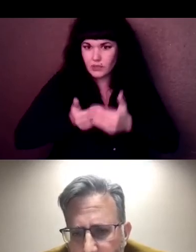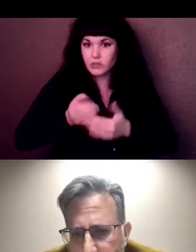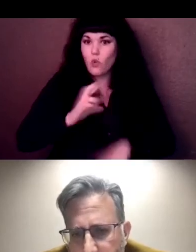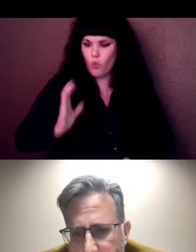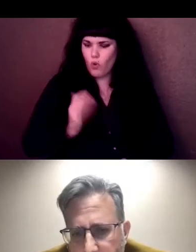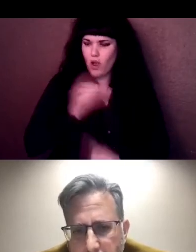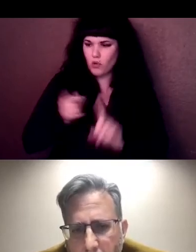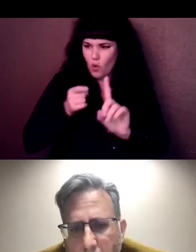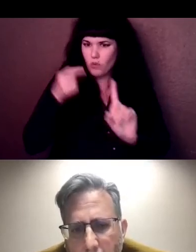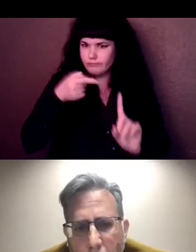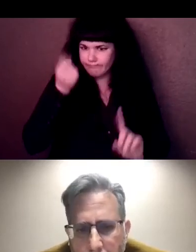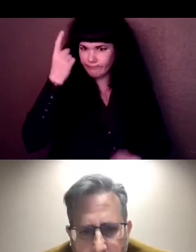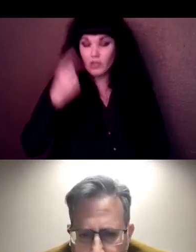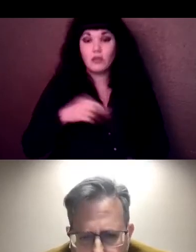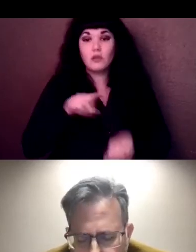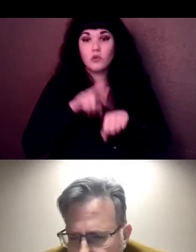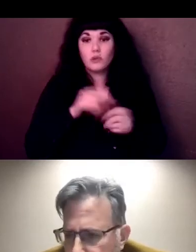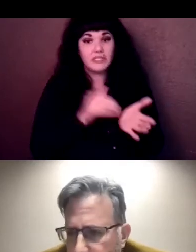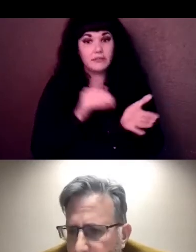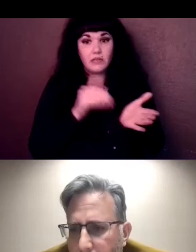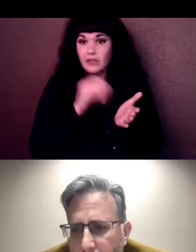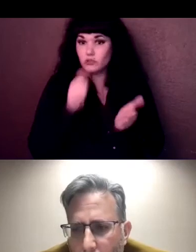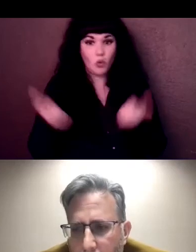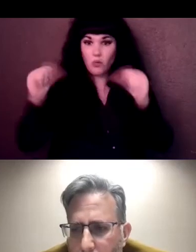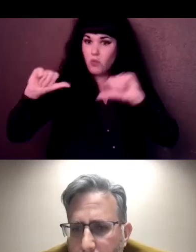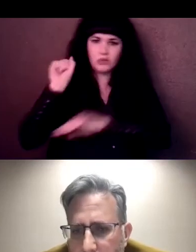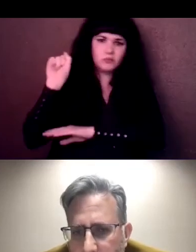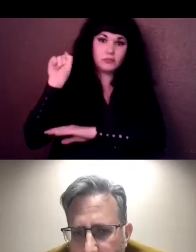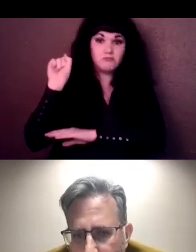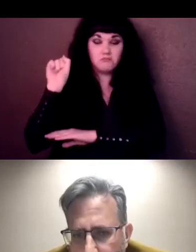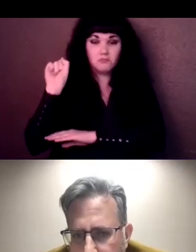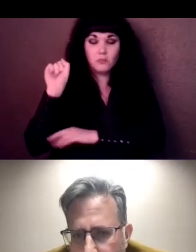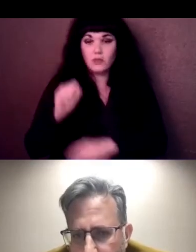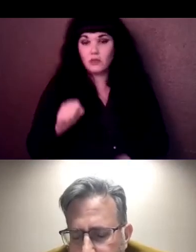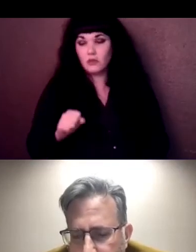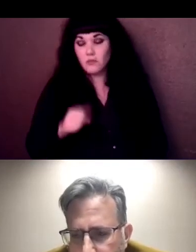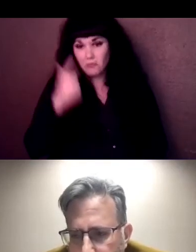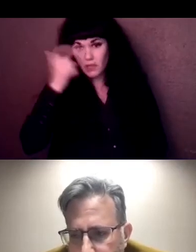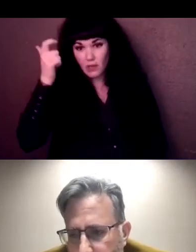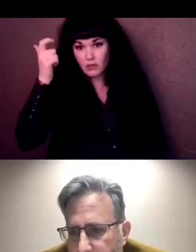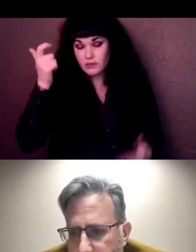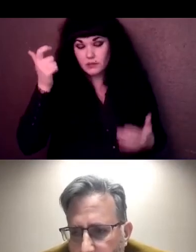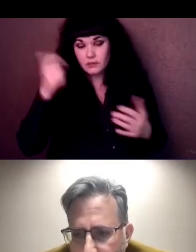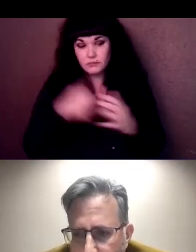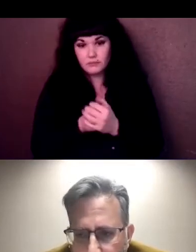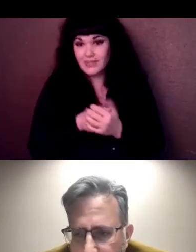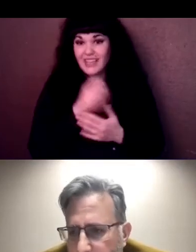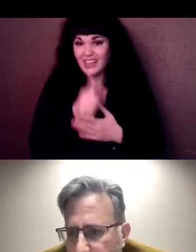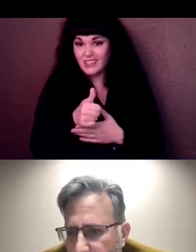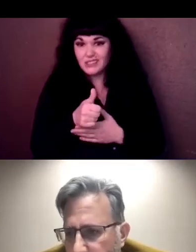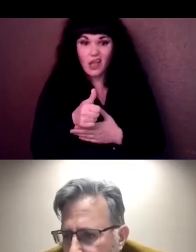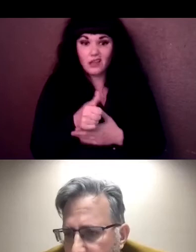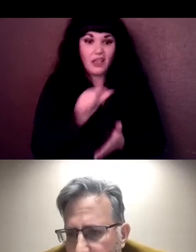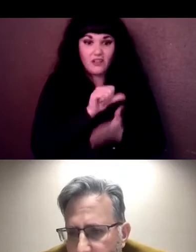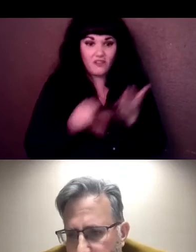accomplish. Usually physicians are not opposed to doing anything that we do because, number one, it's not invasive, it's not